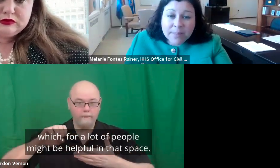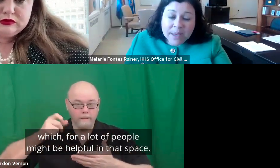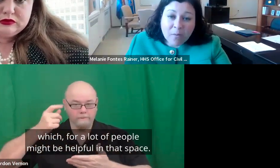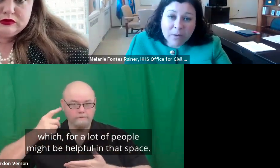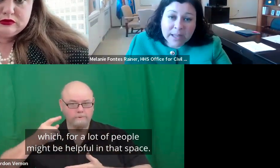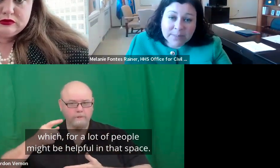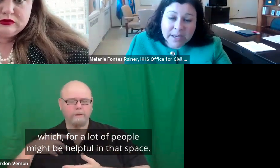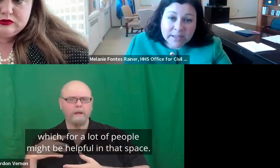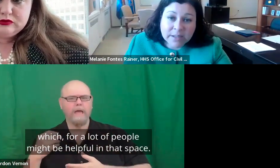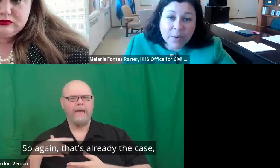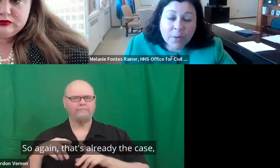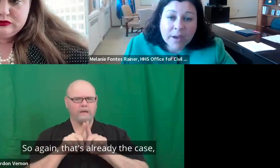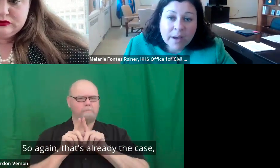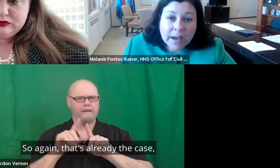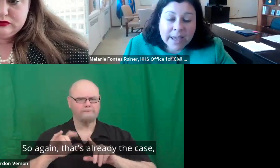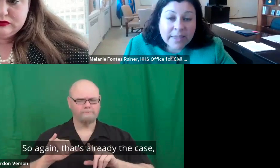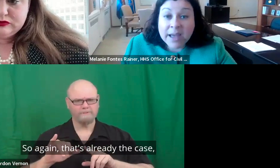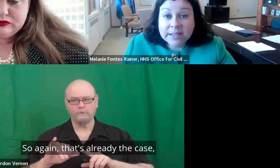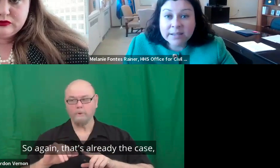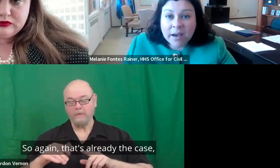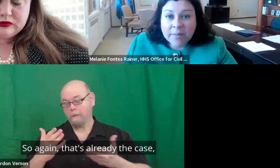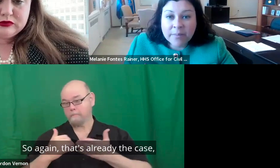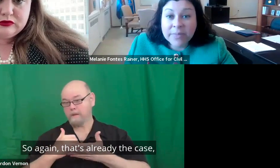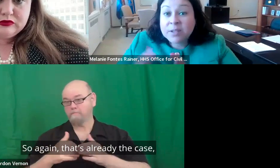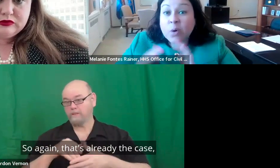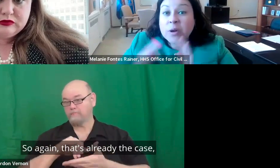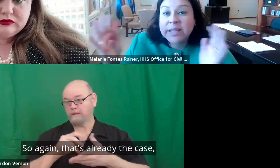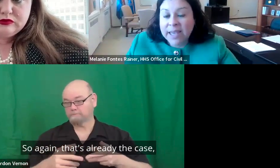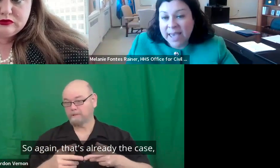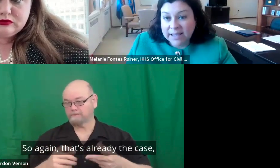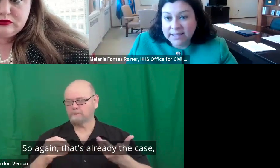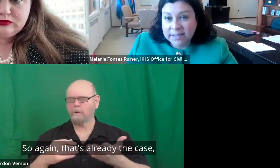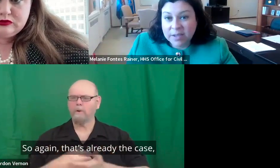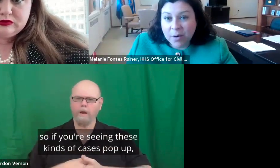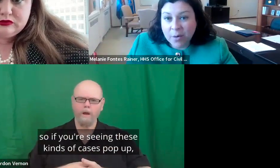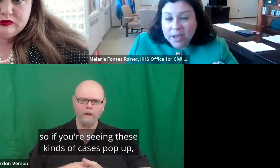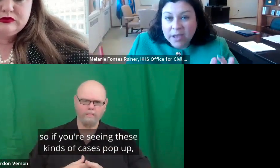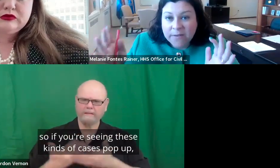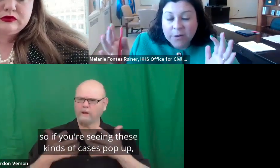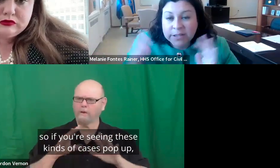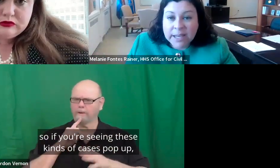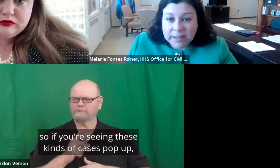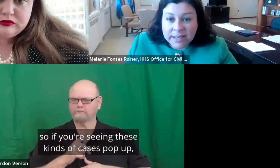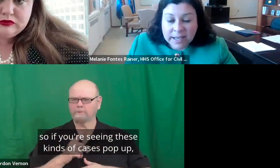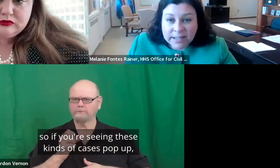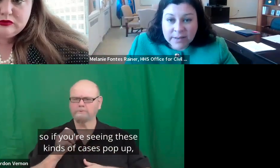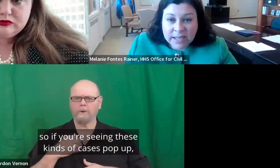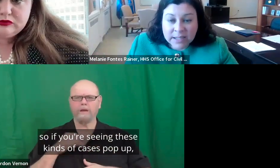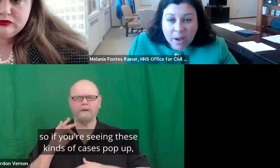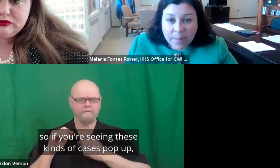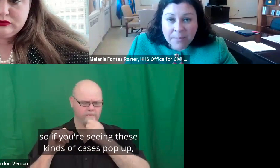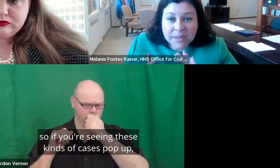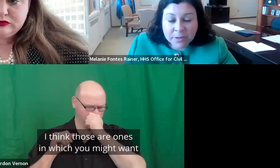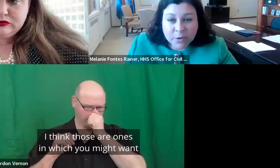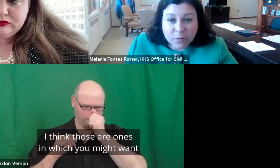of people might be helpful in that space. So again, that's already the case. So if you're seeing these kinds of